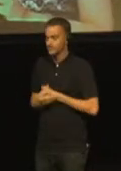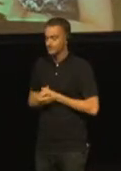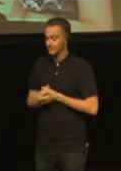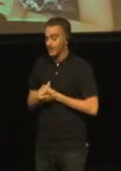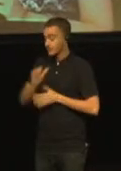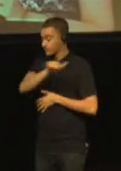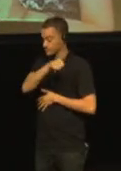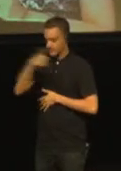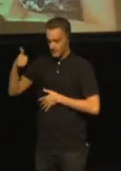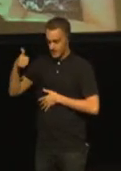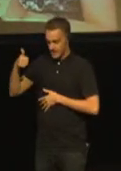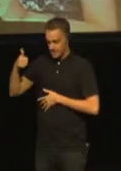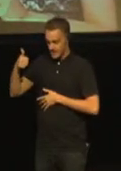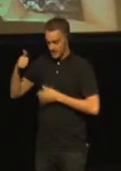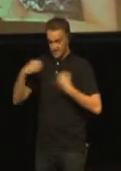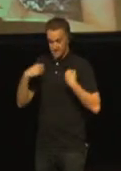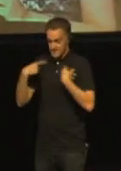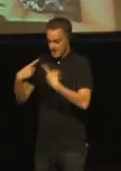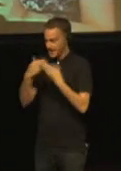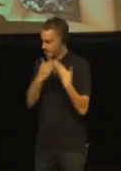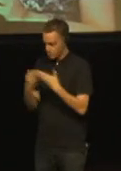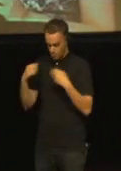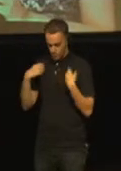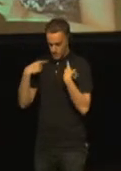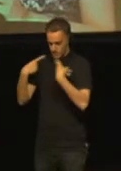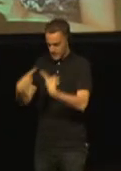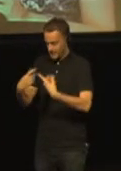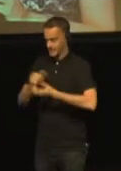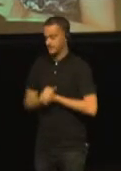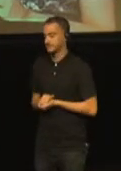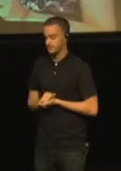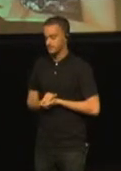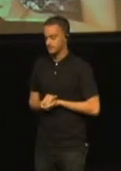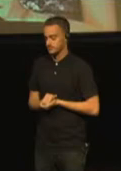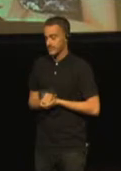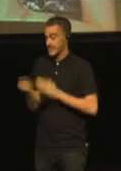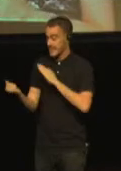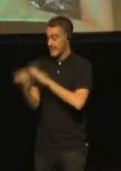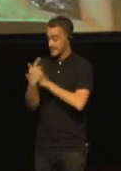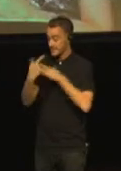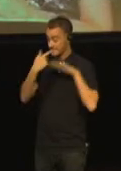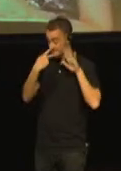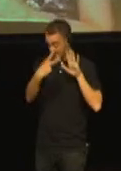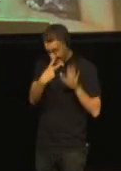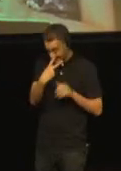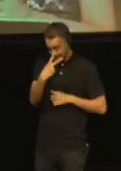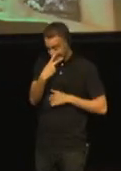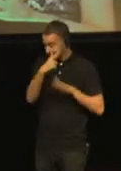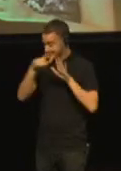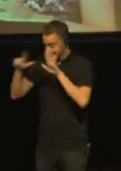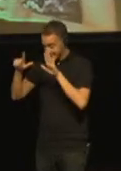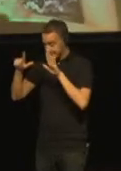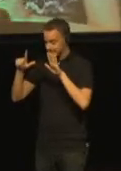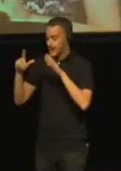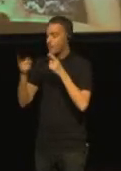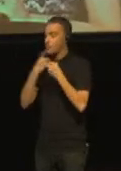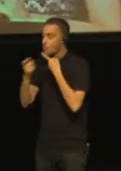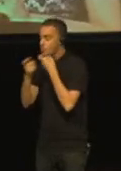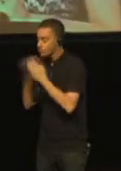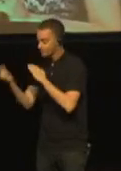has been done. So we received 27 completed questionnaires from 27 different regions or